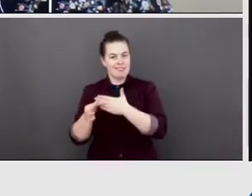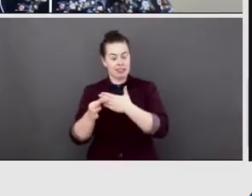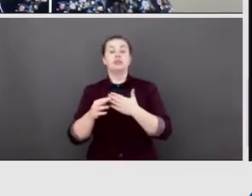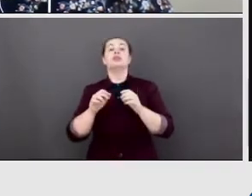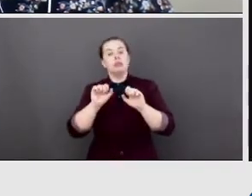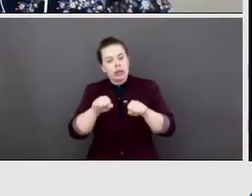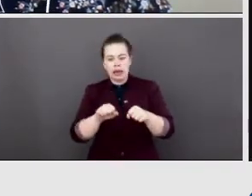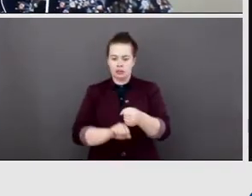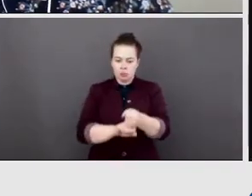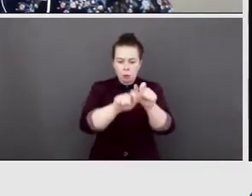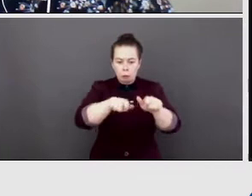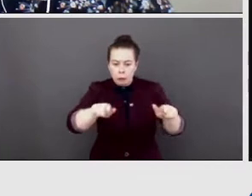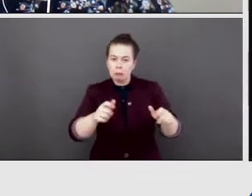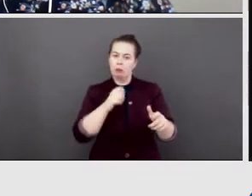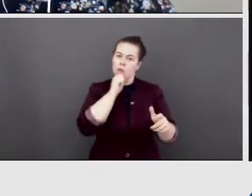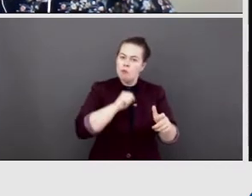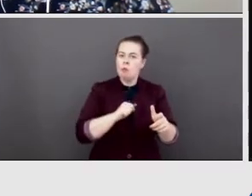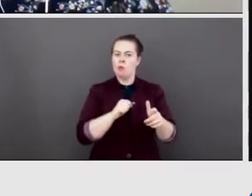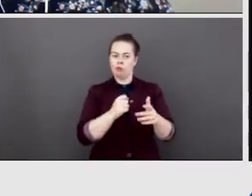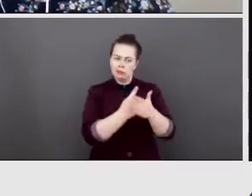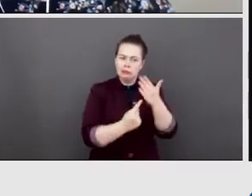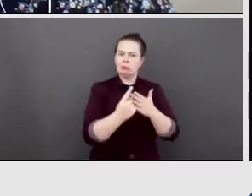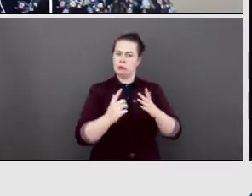living of older people.